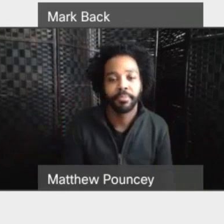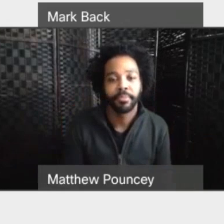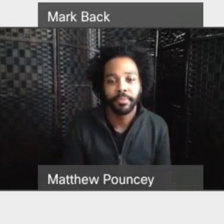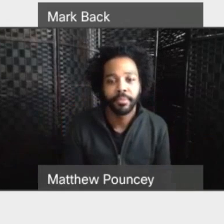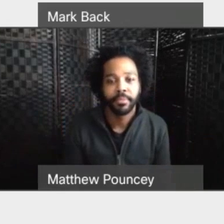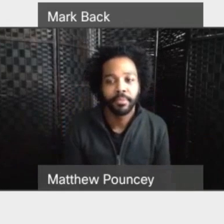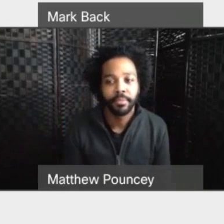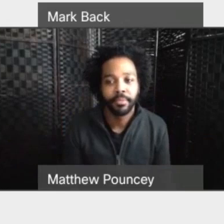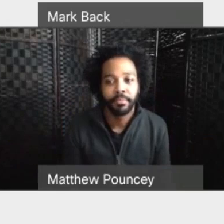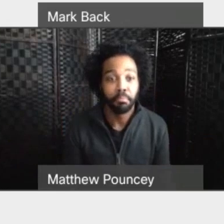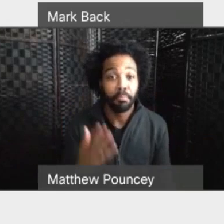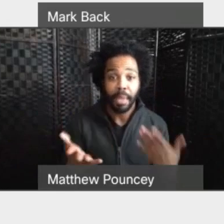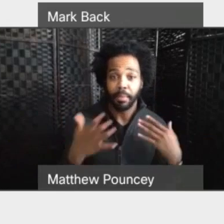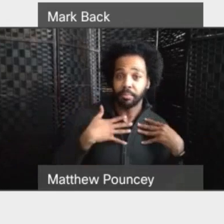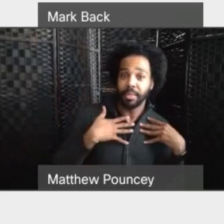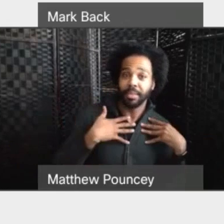Or maybe it's me.